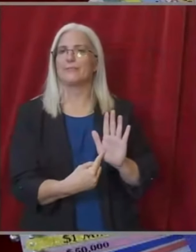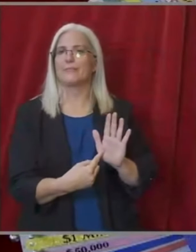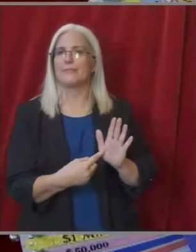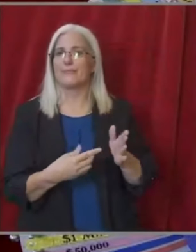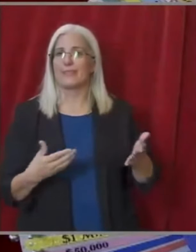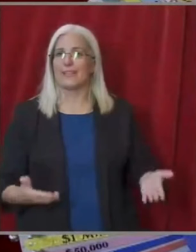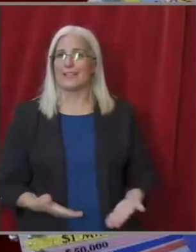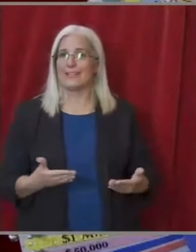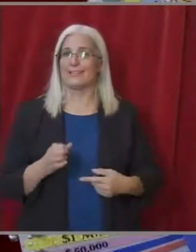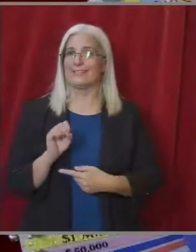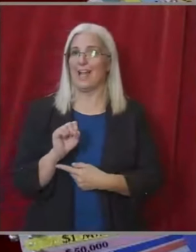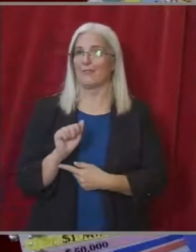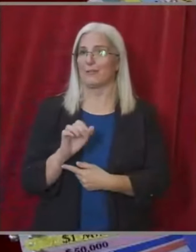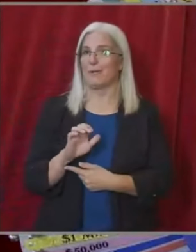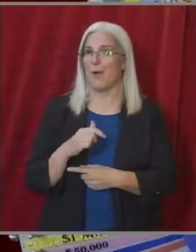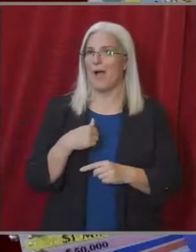see.